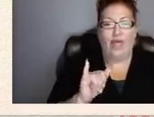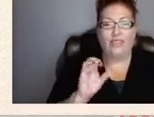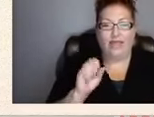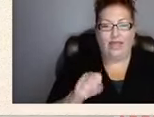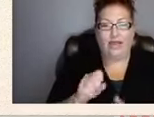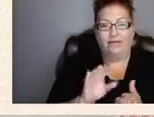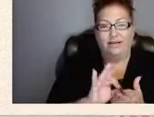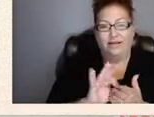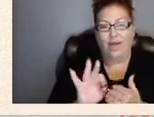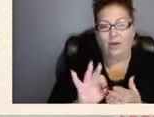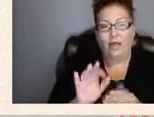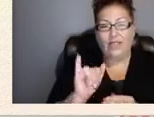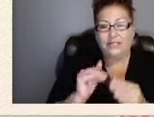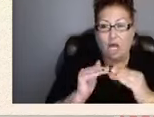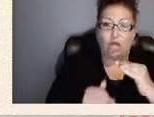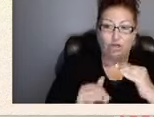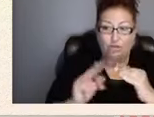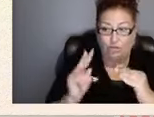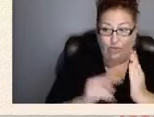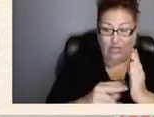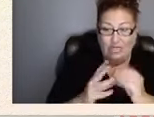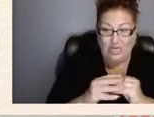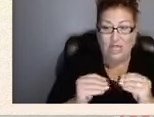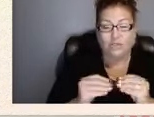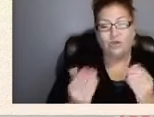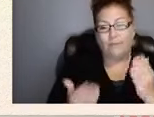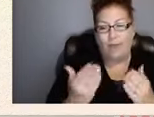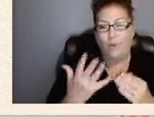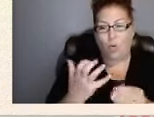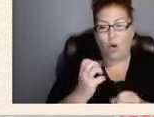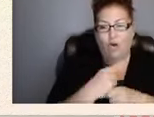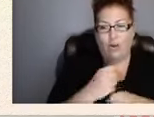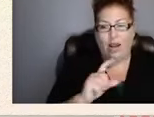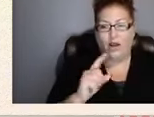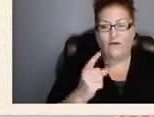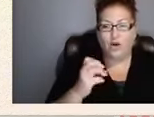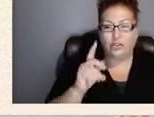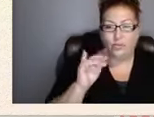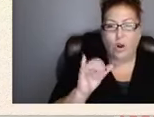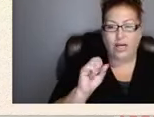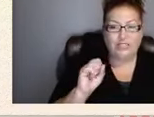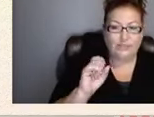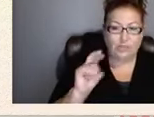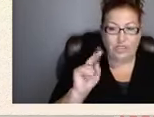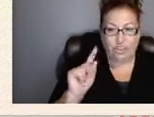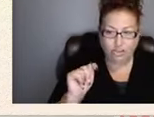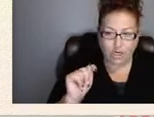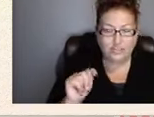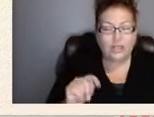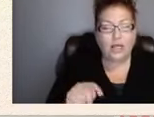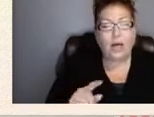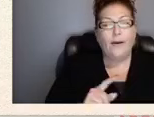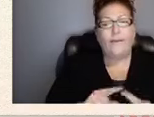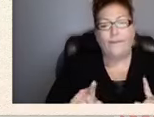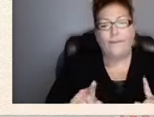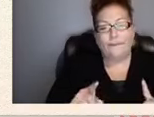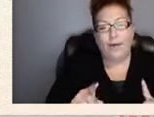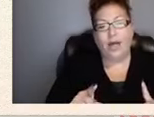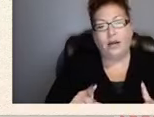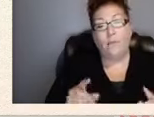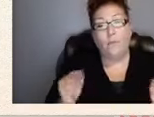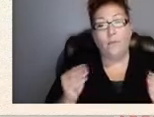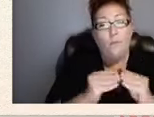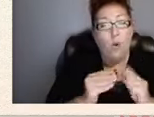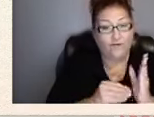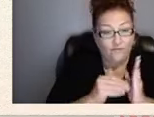$2,000, then we might want to create a first party special needs trust. But more frequently,